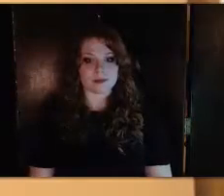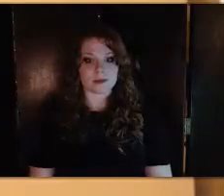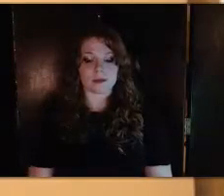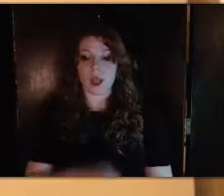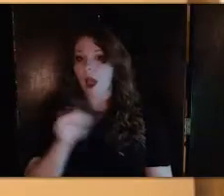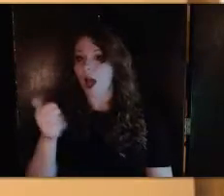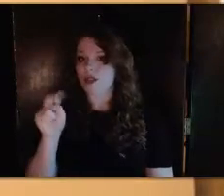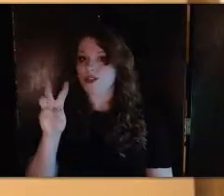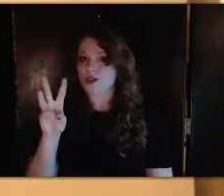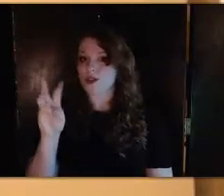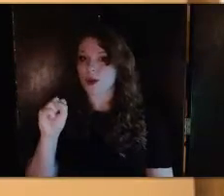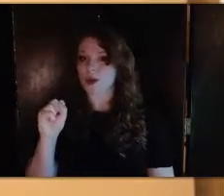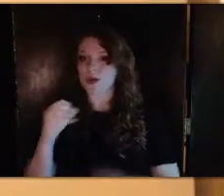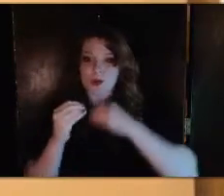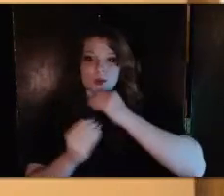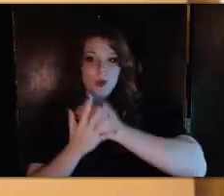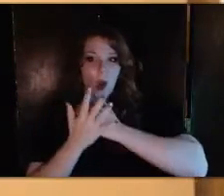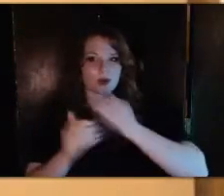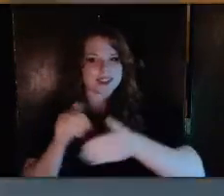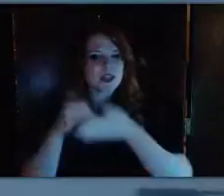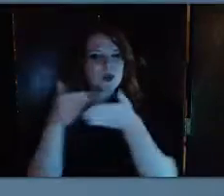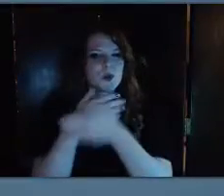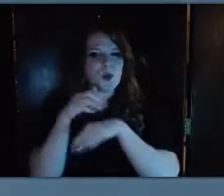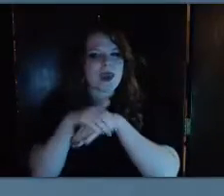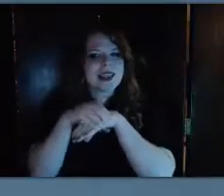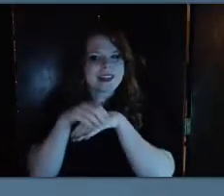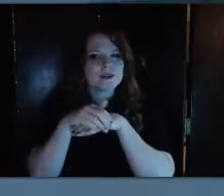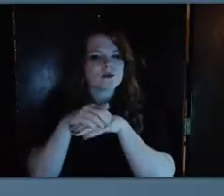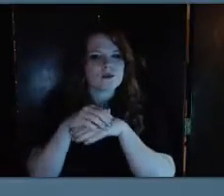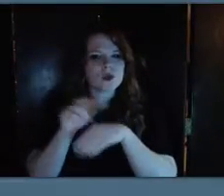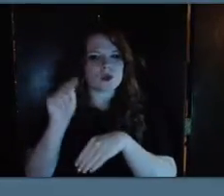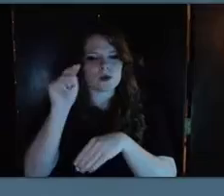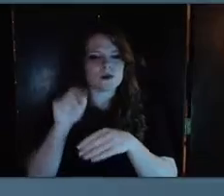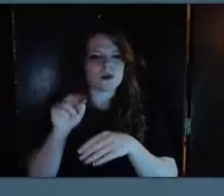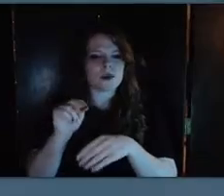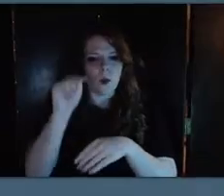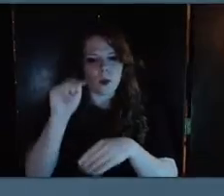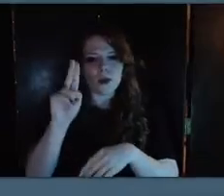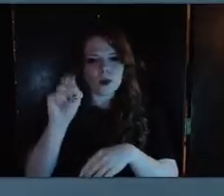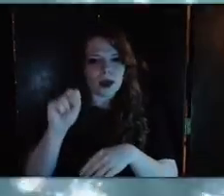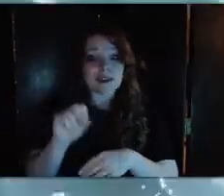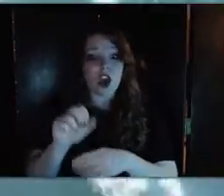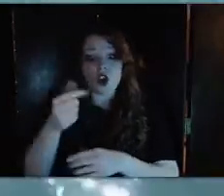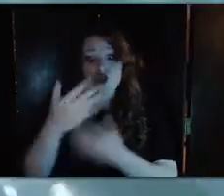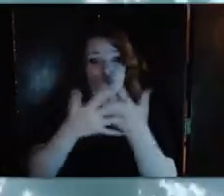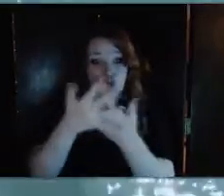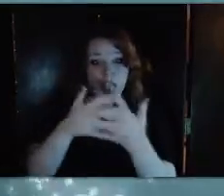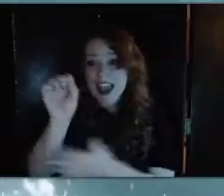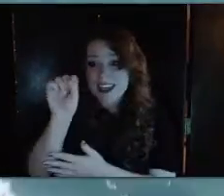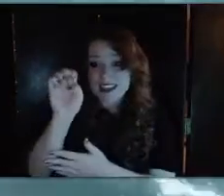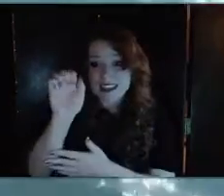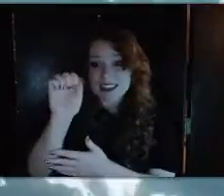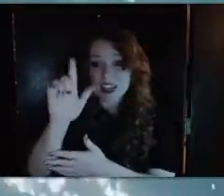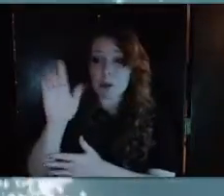In other news, coastal areas in New England are debating about seals. Gray seals were once almost extinct off the coast